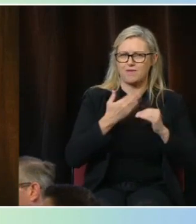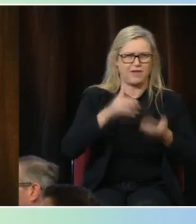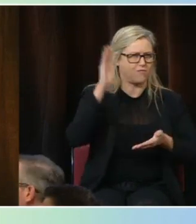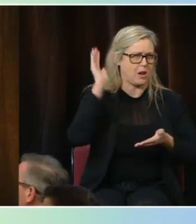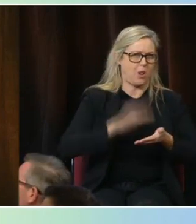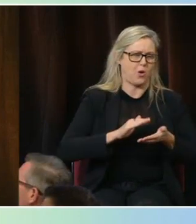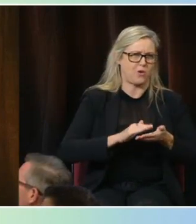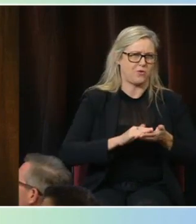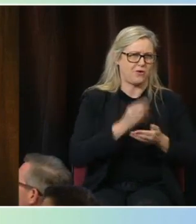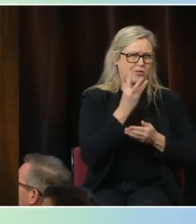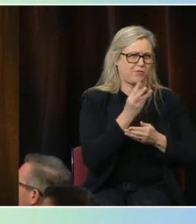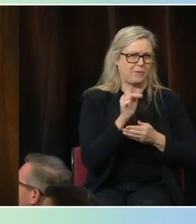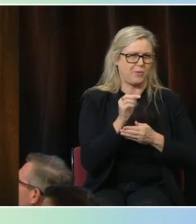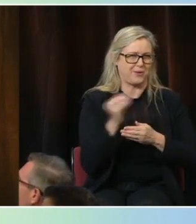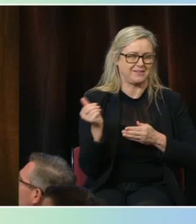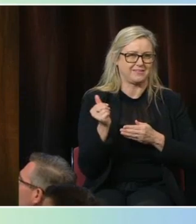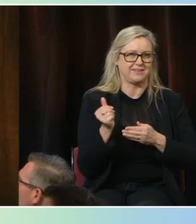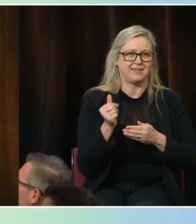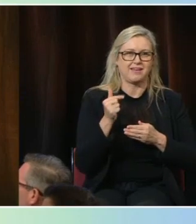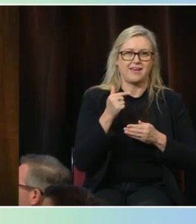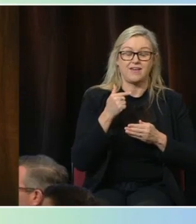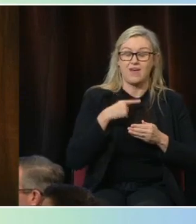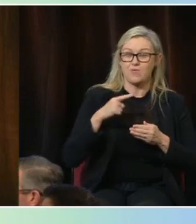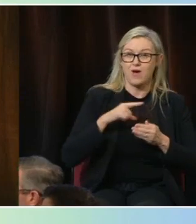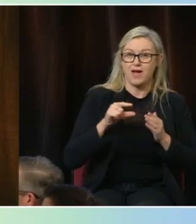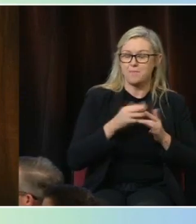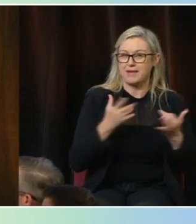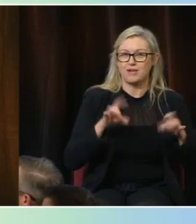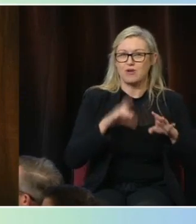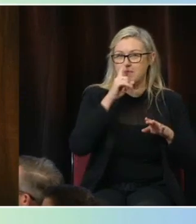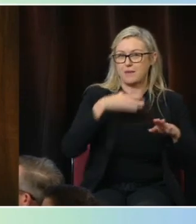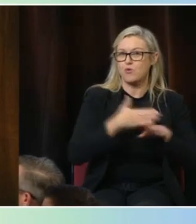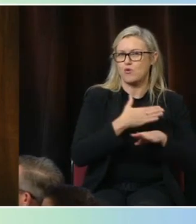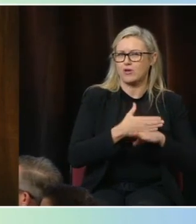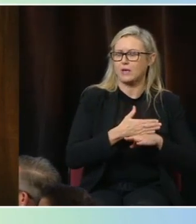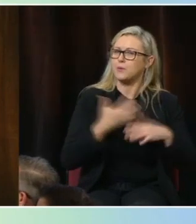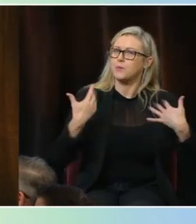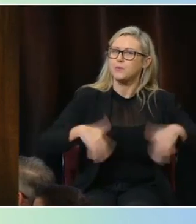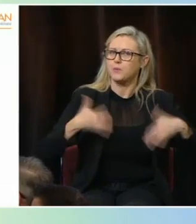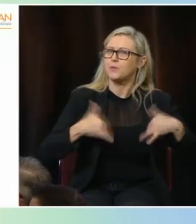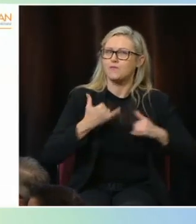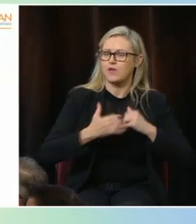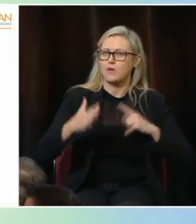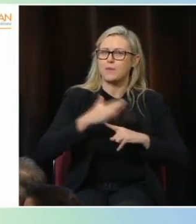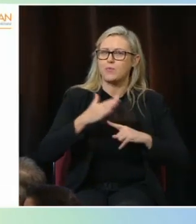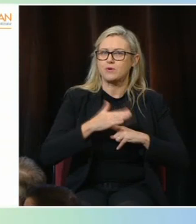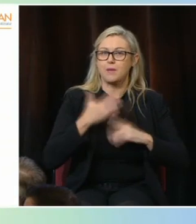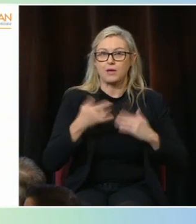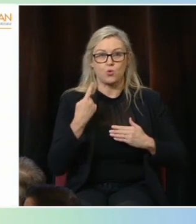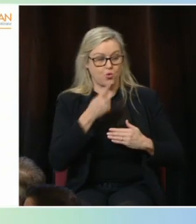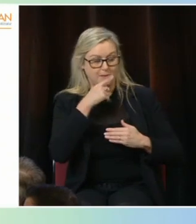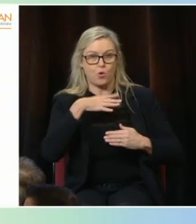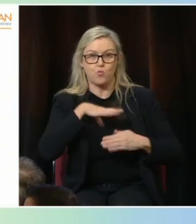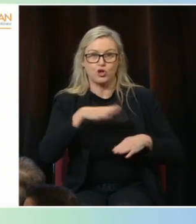that has come alongside a record number of Australians working this matters it means that more people who want a job